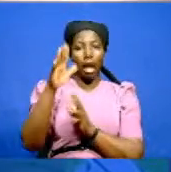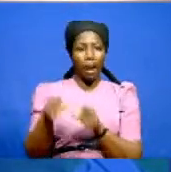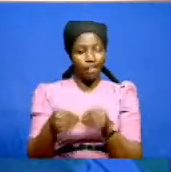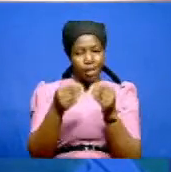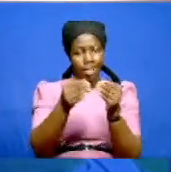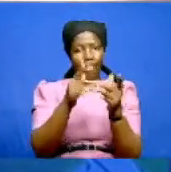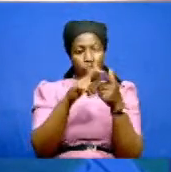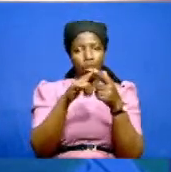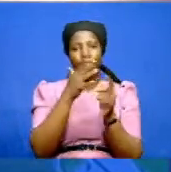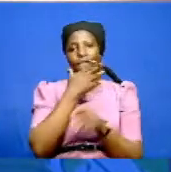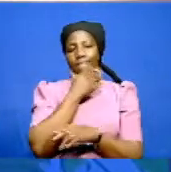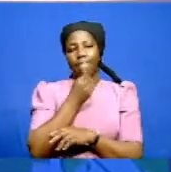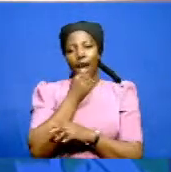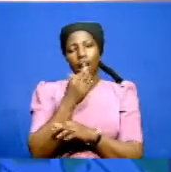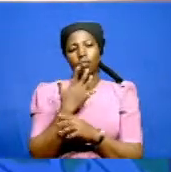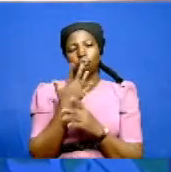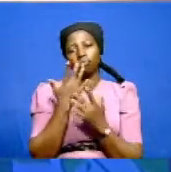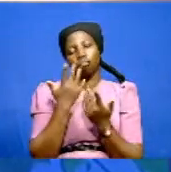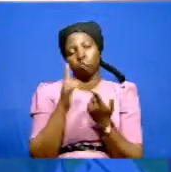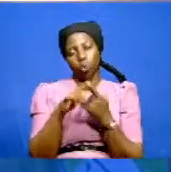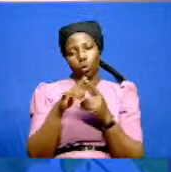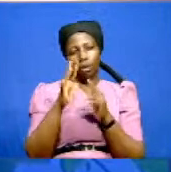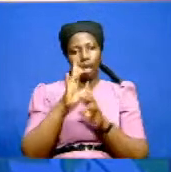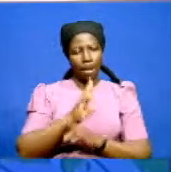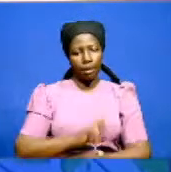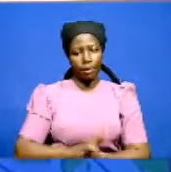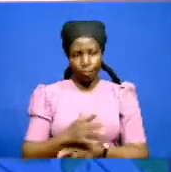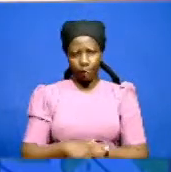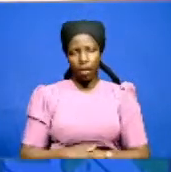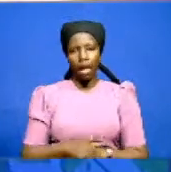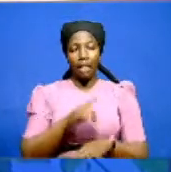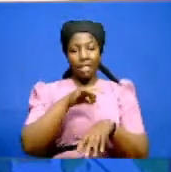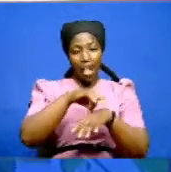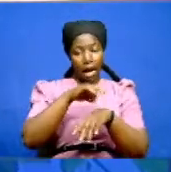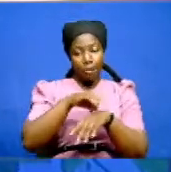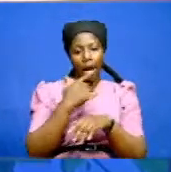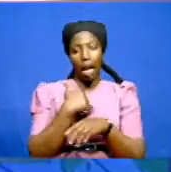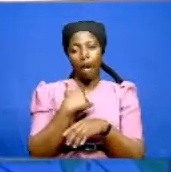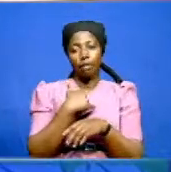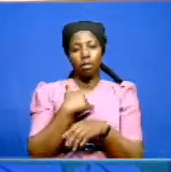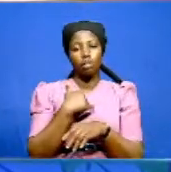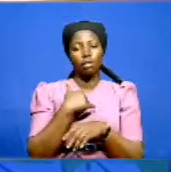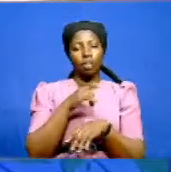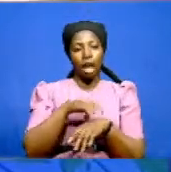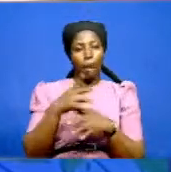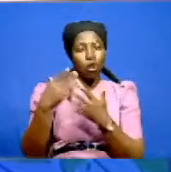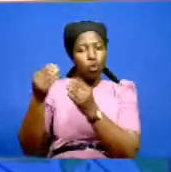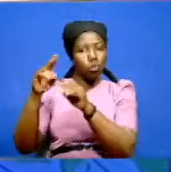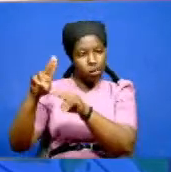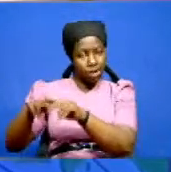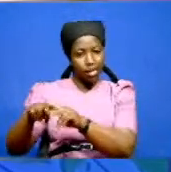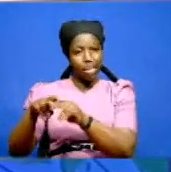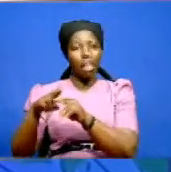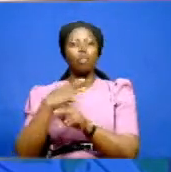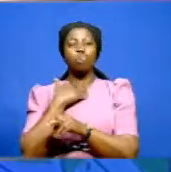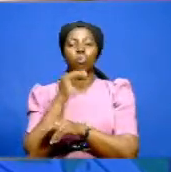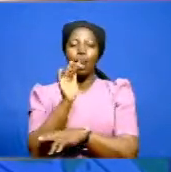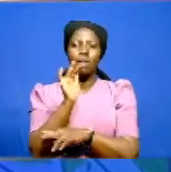Dad to rest. As I go to take my seat, I have one request for all of